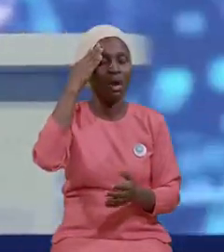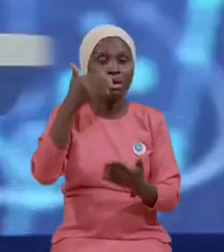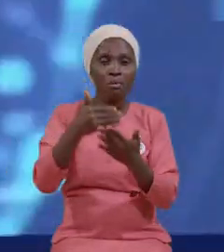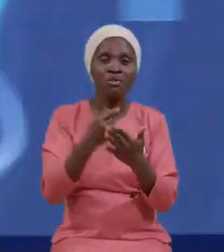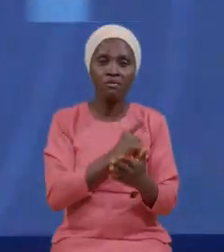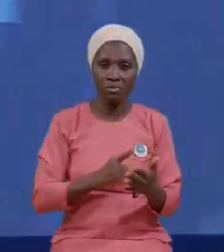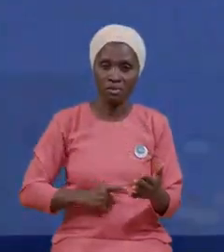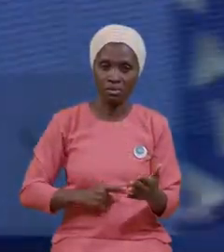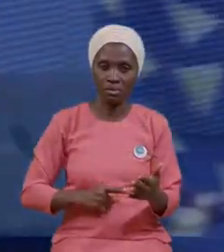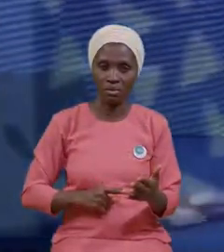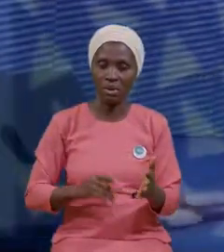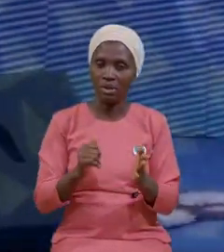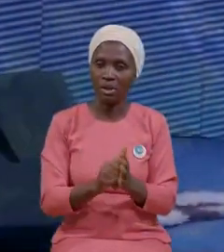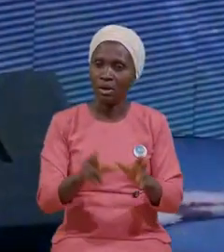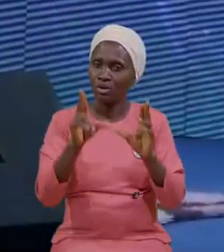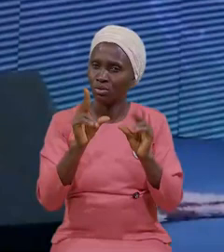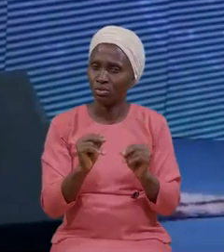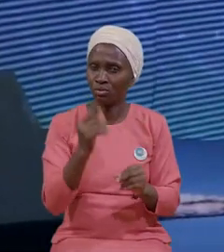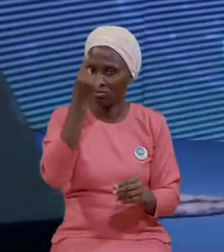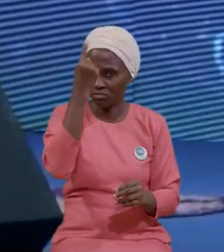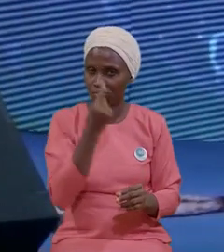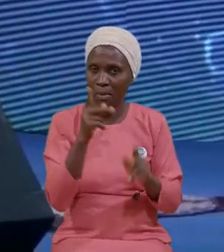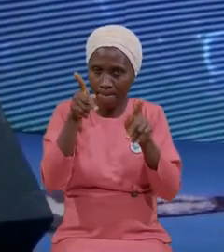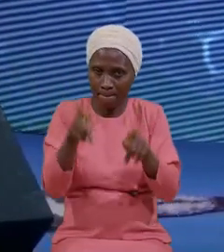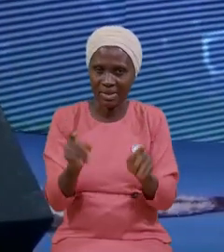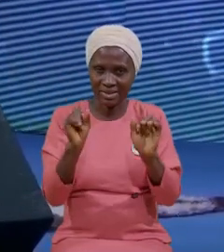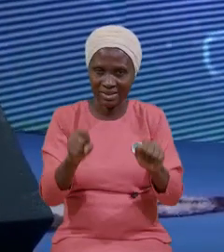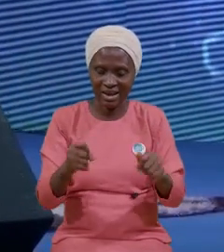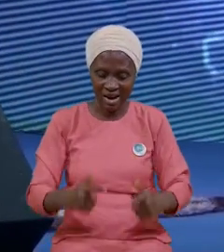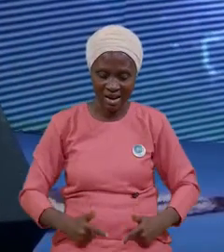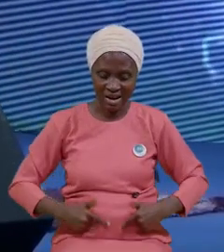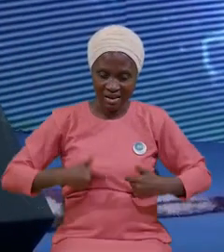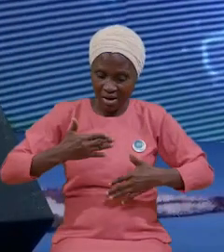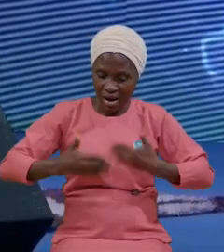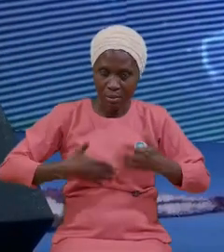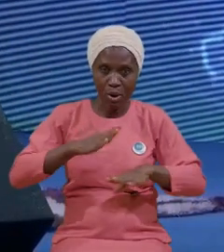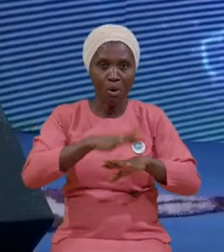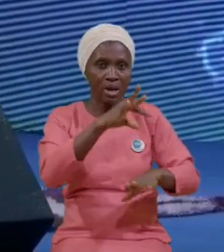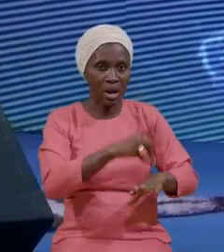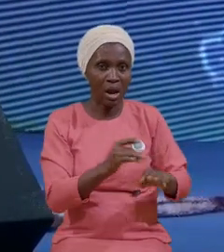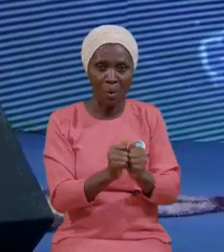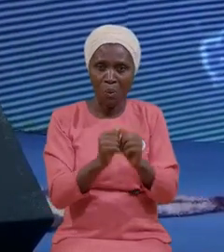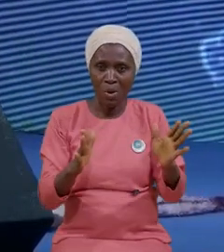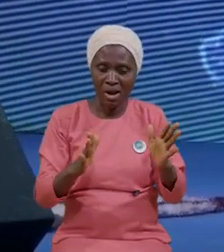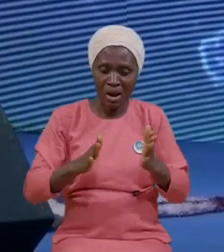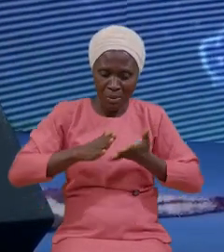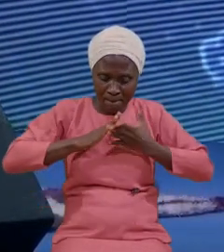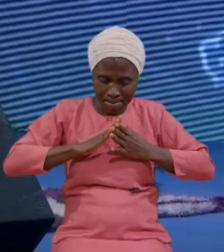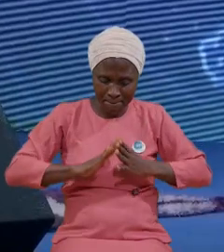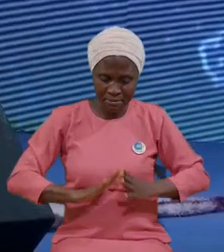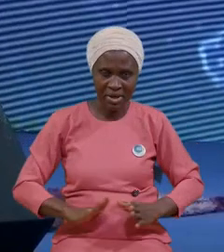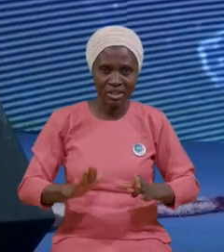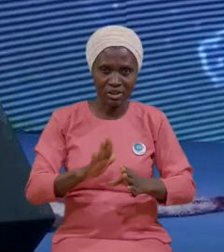No single person can live happily on earth without peaceful interaction,